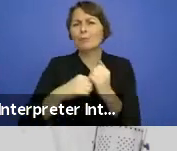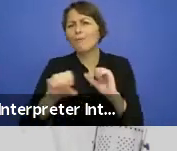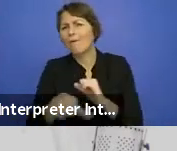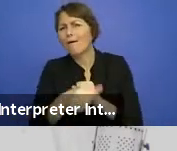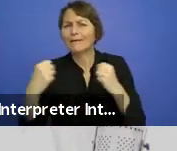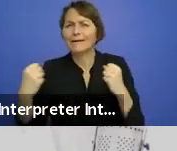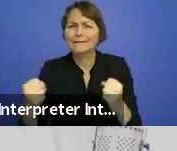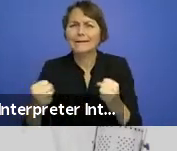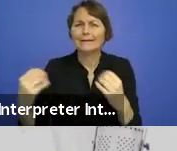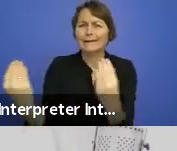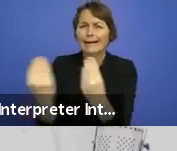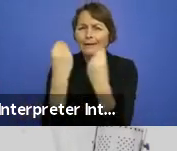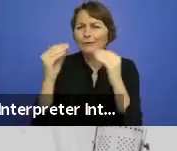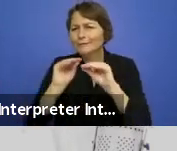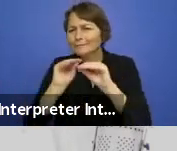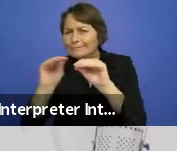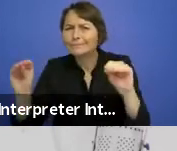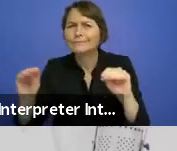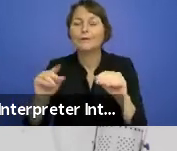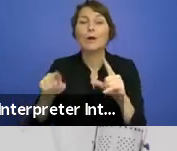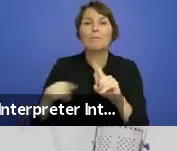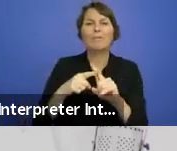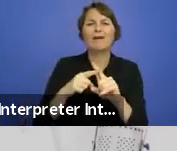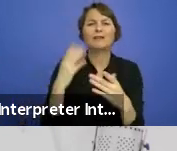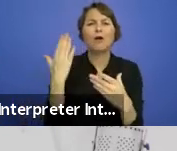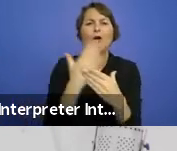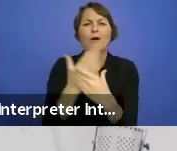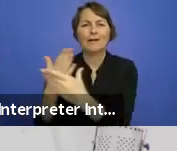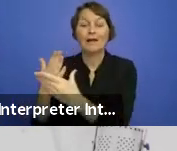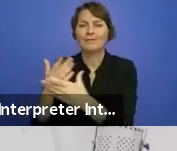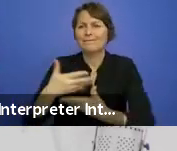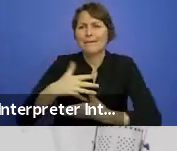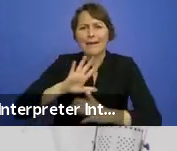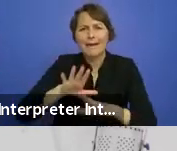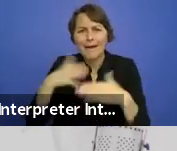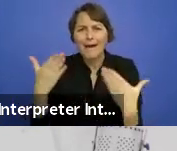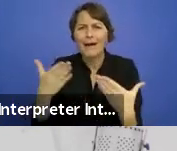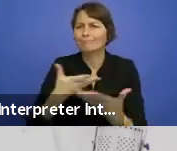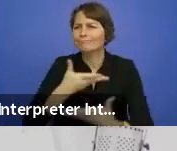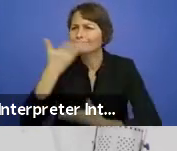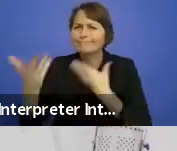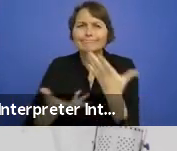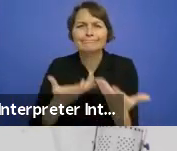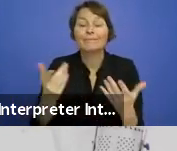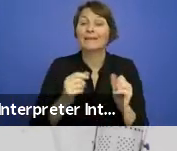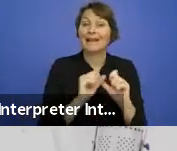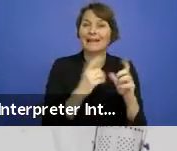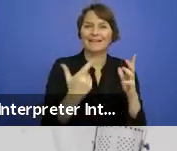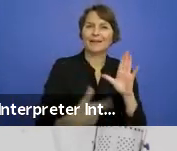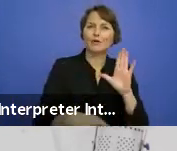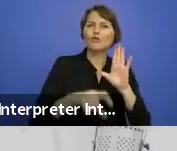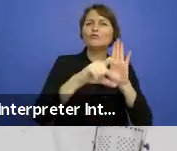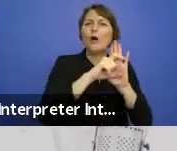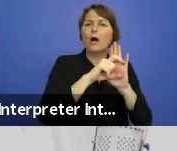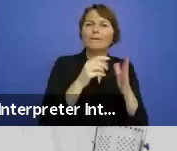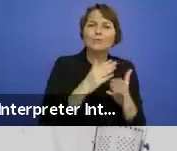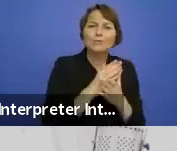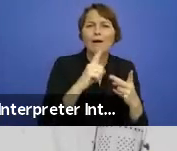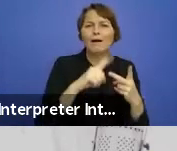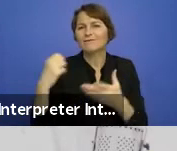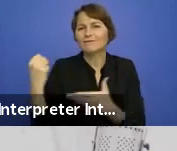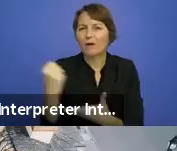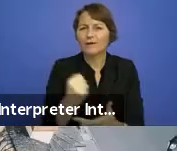preservation, archiving phases, advocacy and representation of the sector as well, copyright management, and funding and legal support.